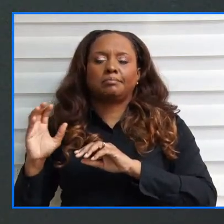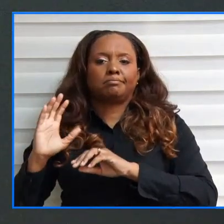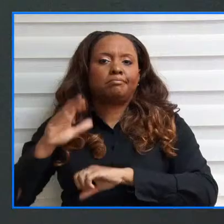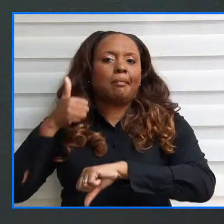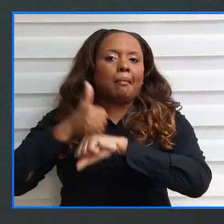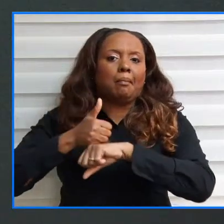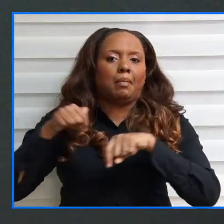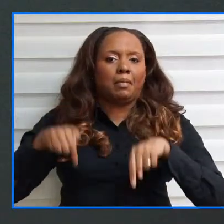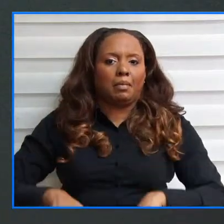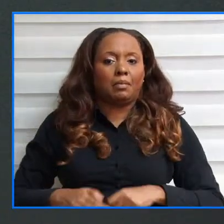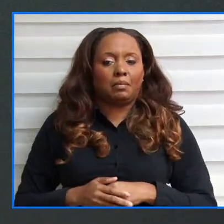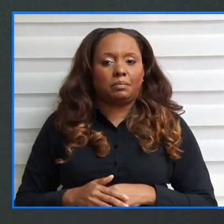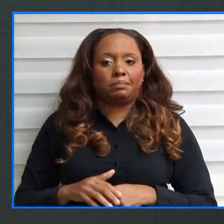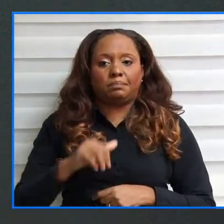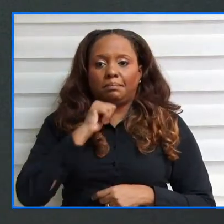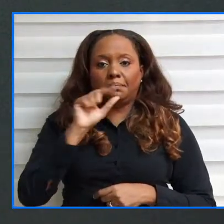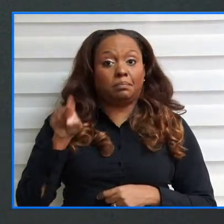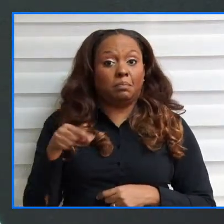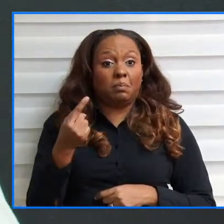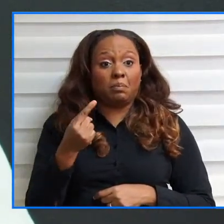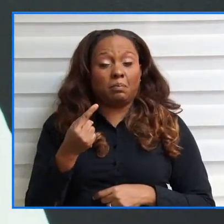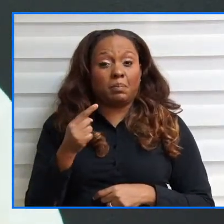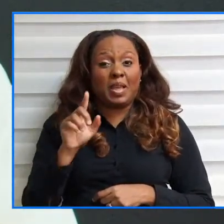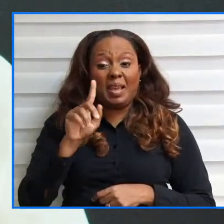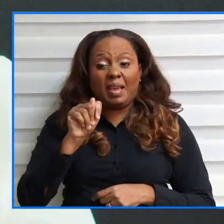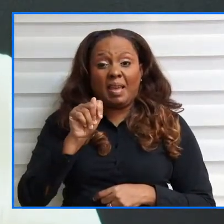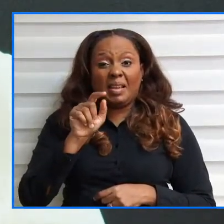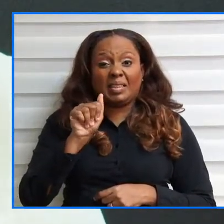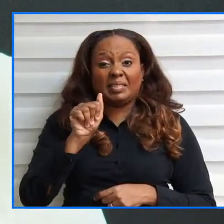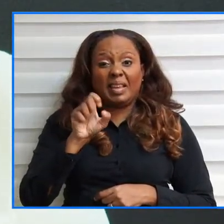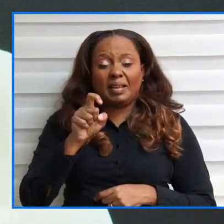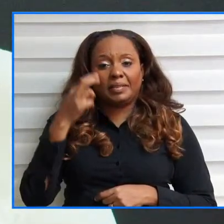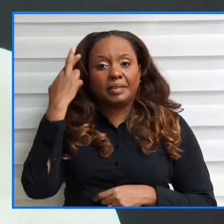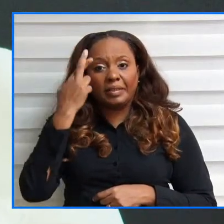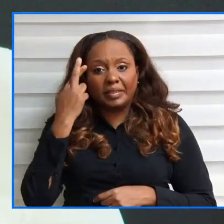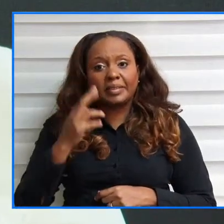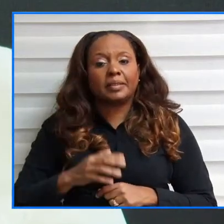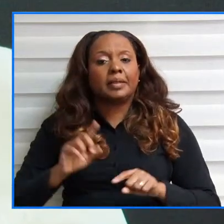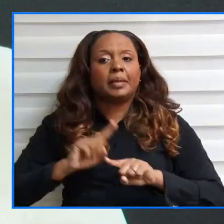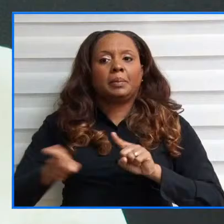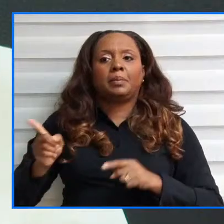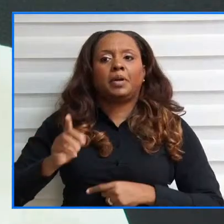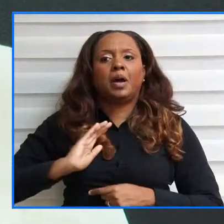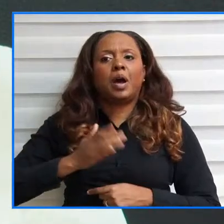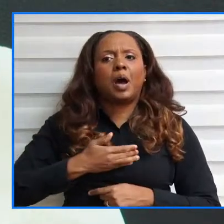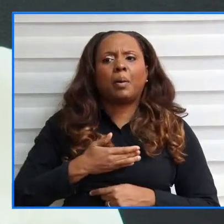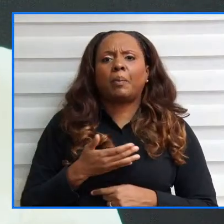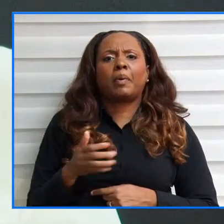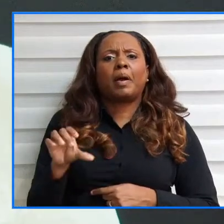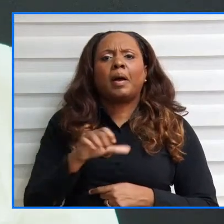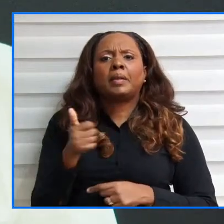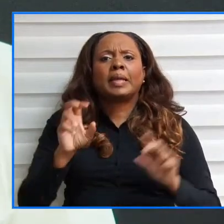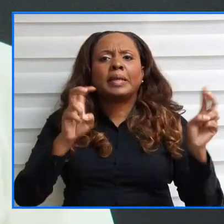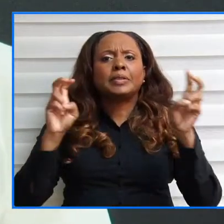just because of the taxes, we believe, but it is also because of the rule of law issues and then the other quality of life issues that